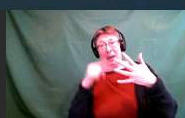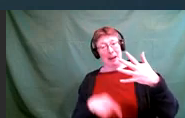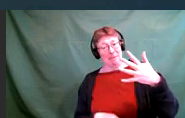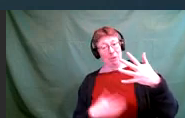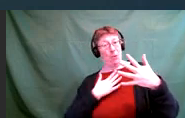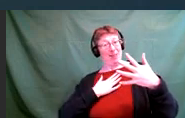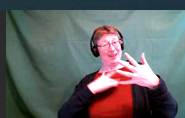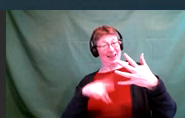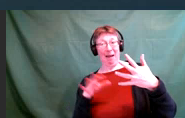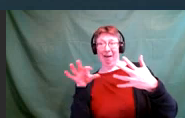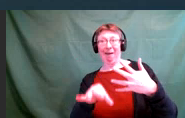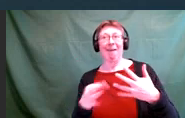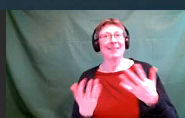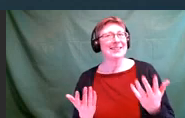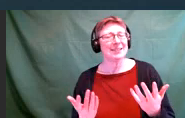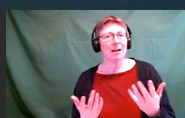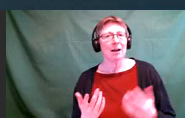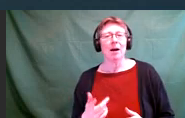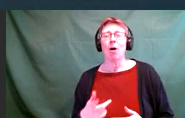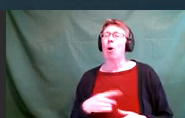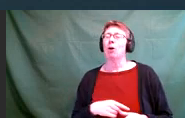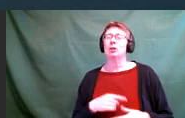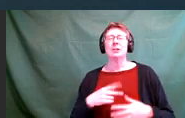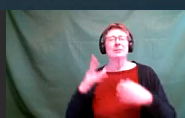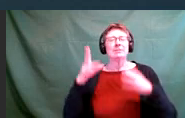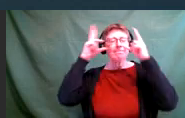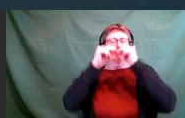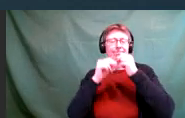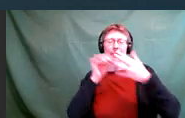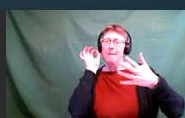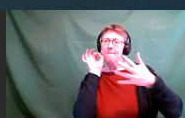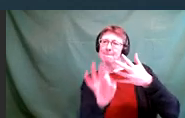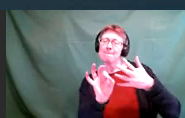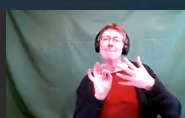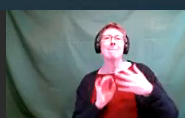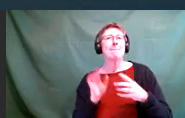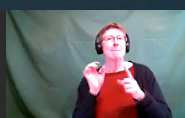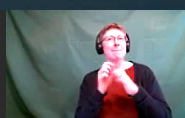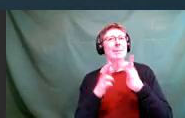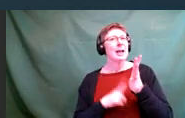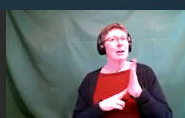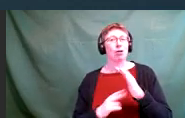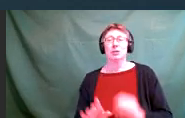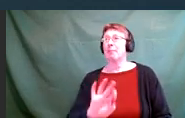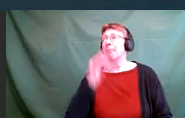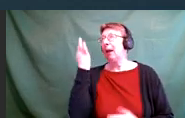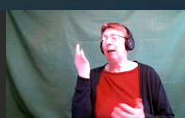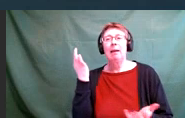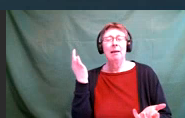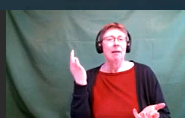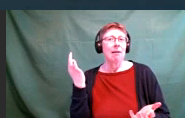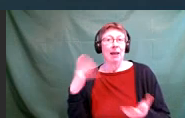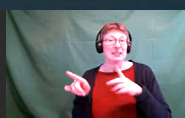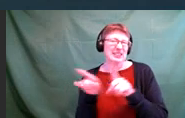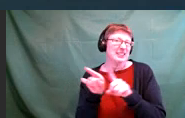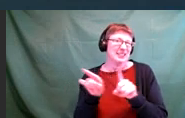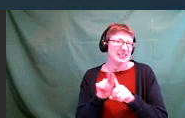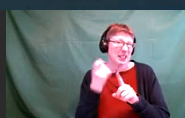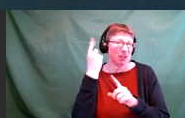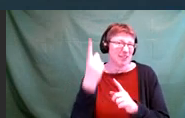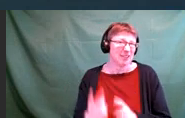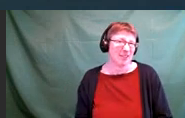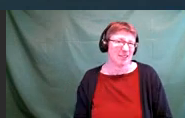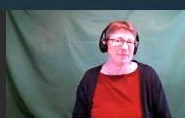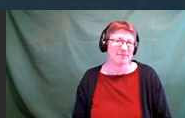name, or we just put a pin in the paper, or we just pluck a name out. Okay, it's exactly the same